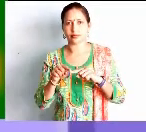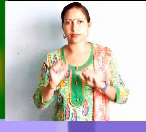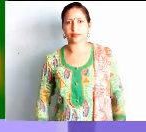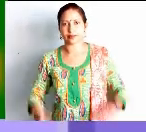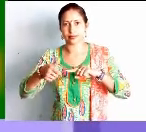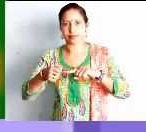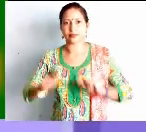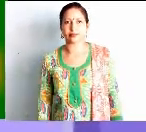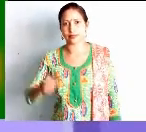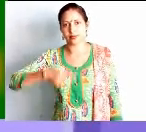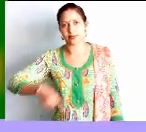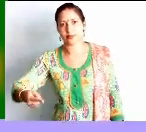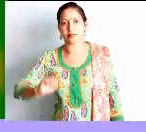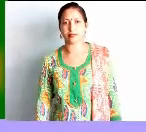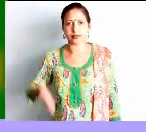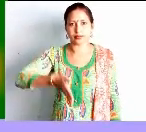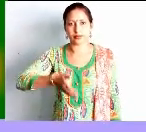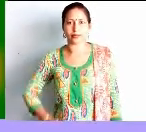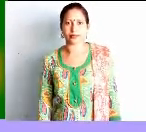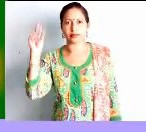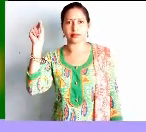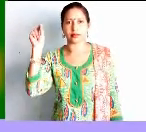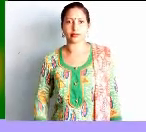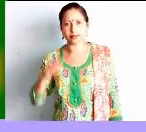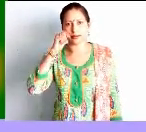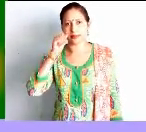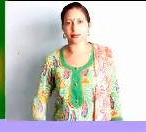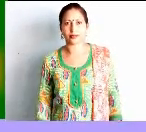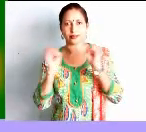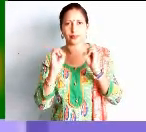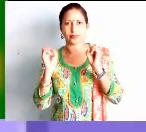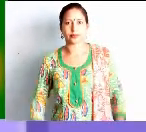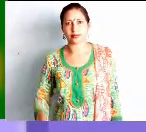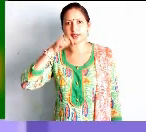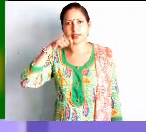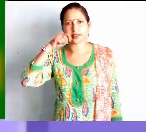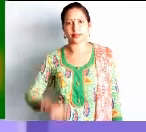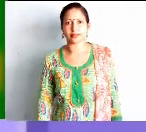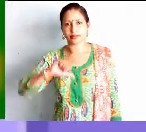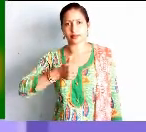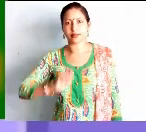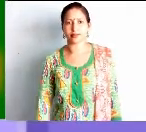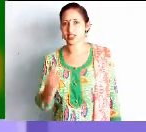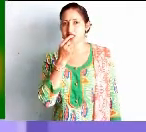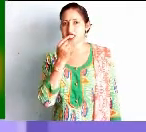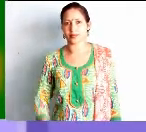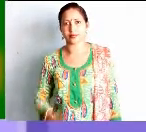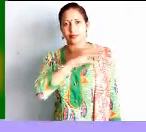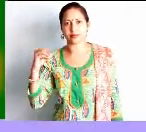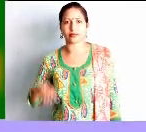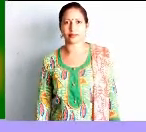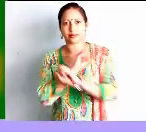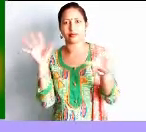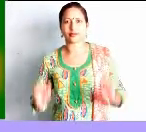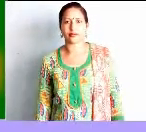He trims his nails regularly. This is Joe. His teeth are not clean